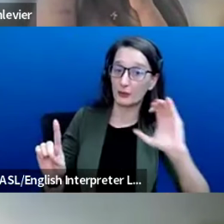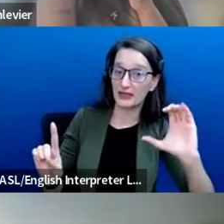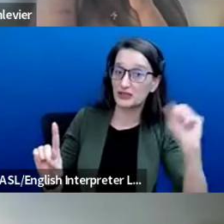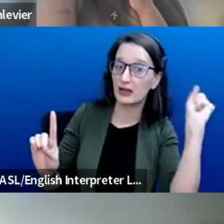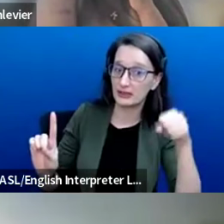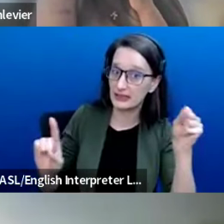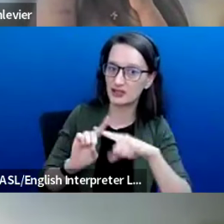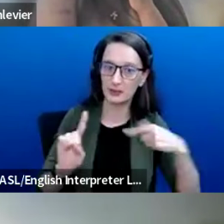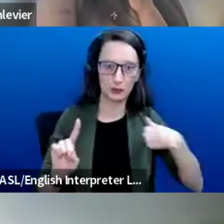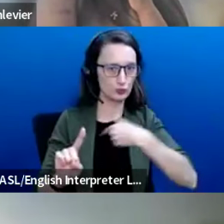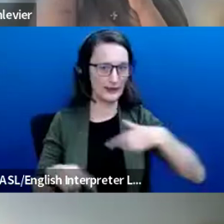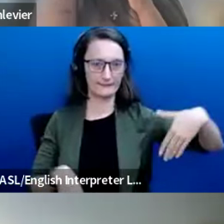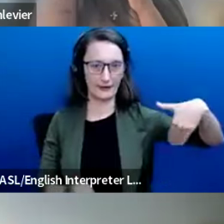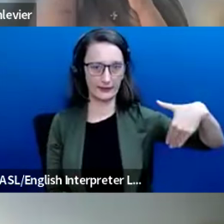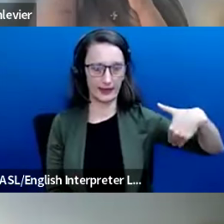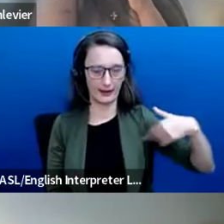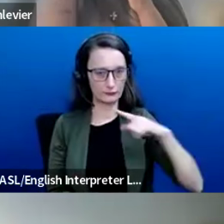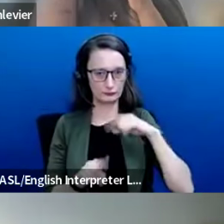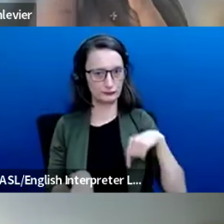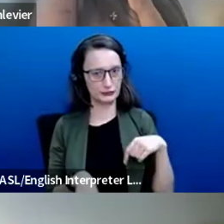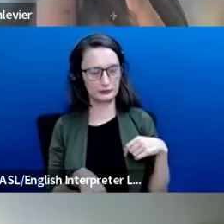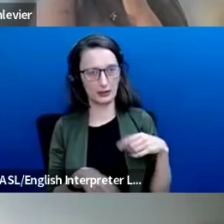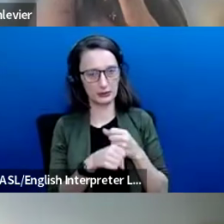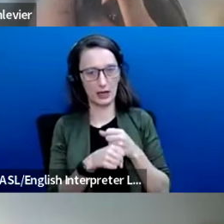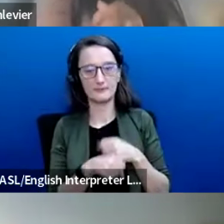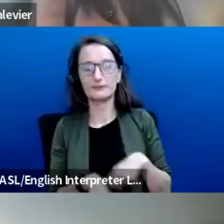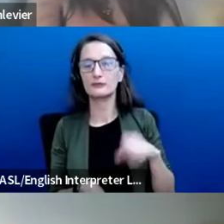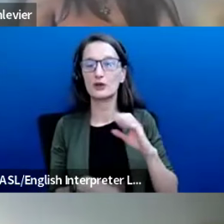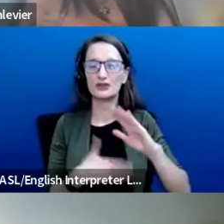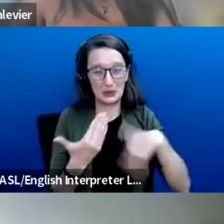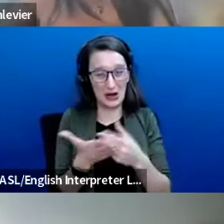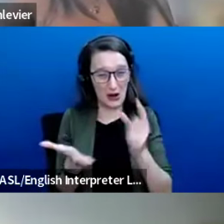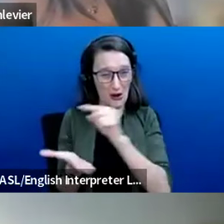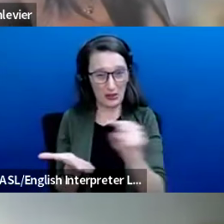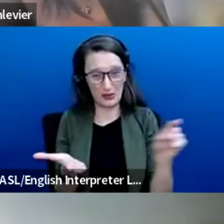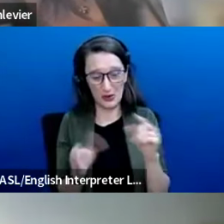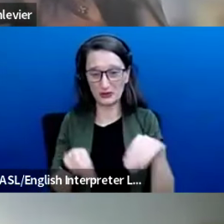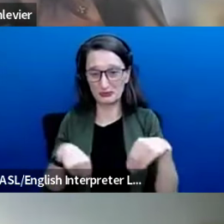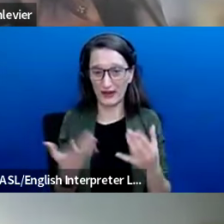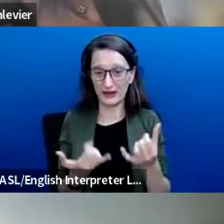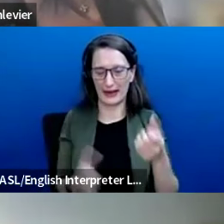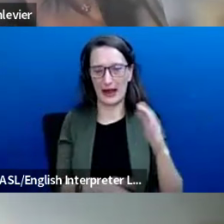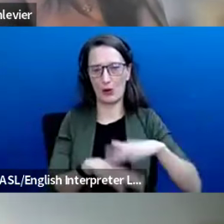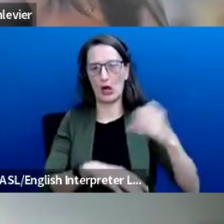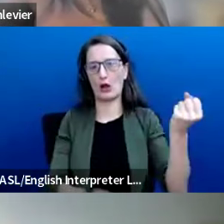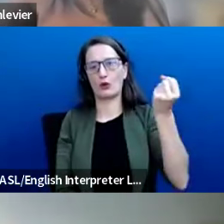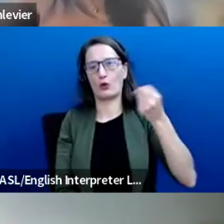yet. So all of those providers are in essence kind of on hold at this time as it relates to us trying to put them into